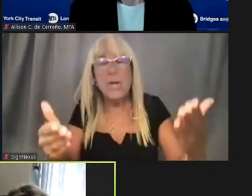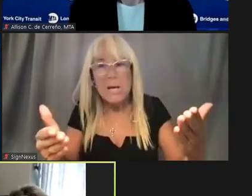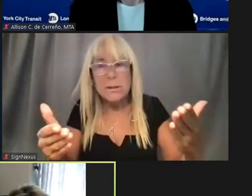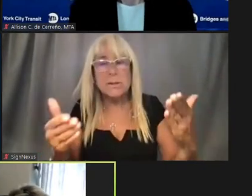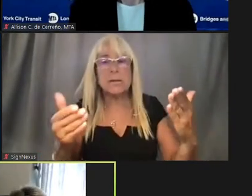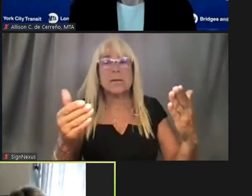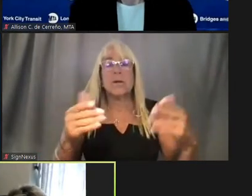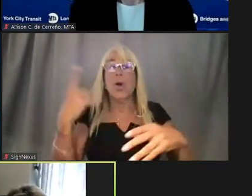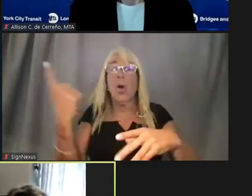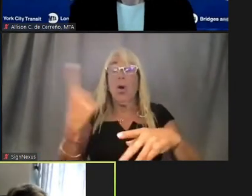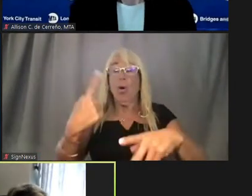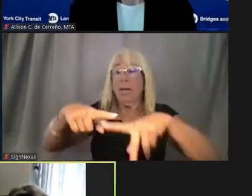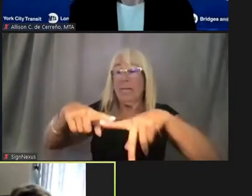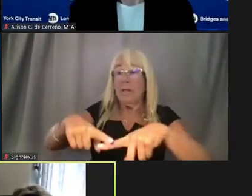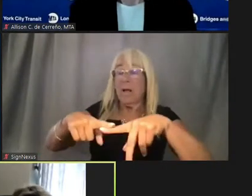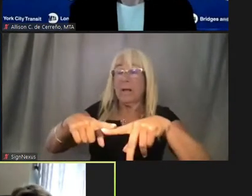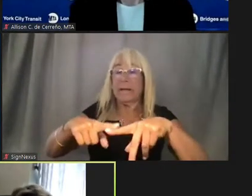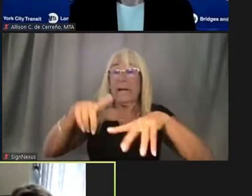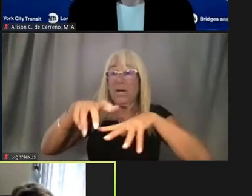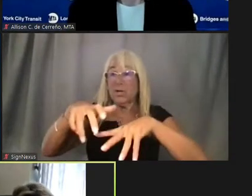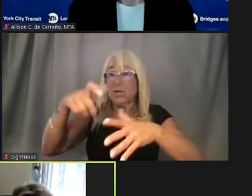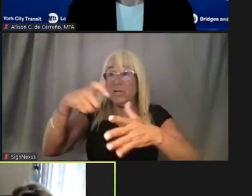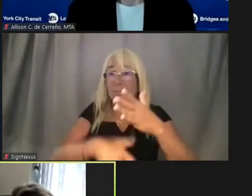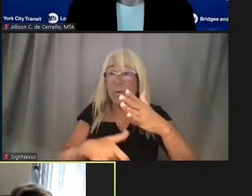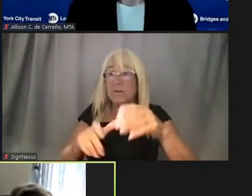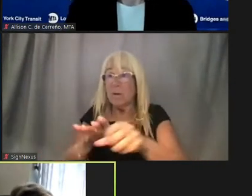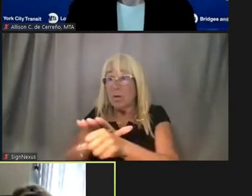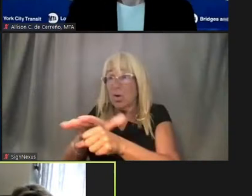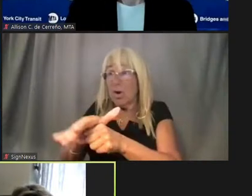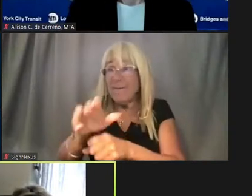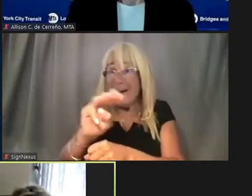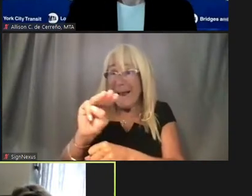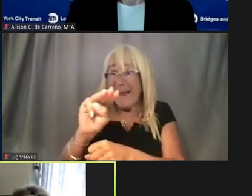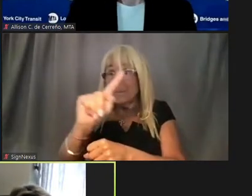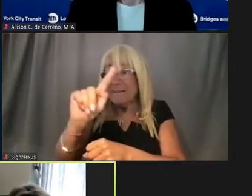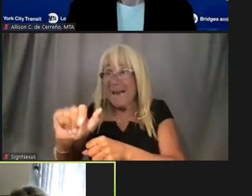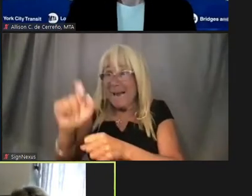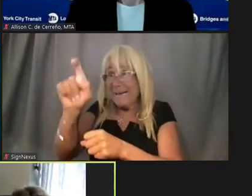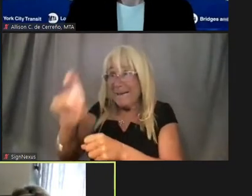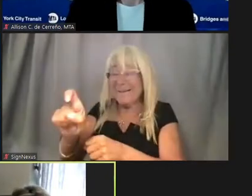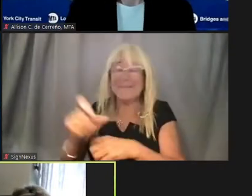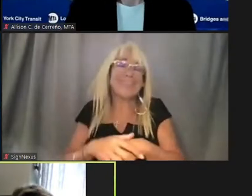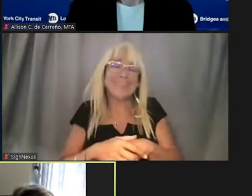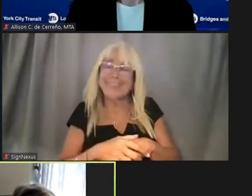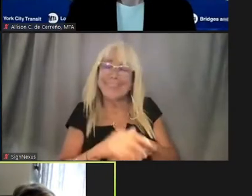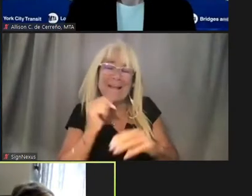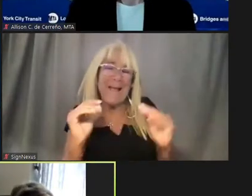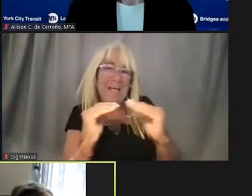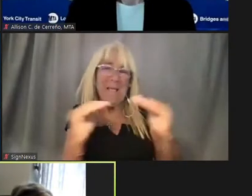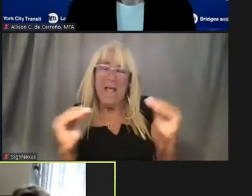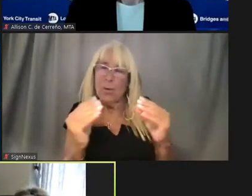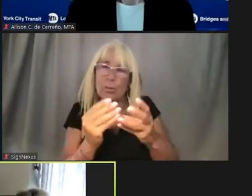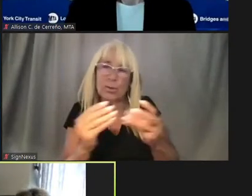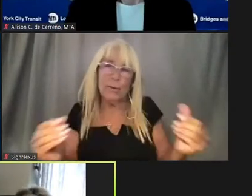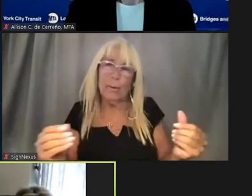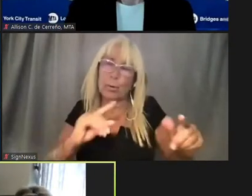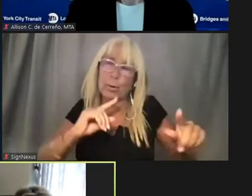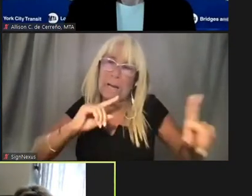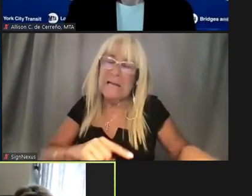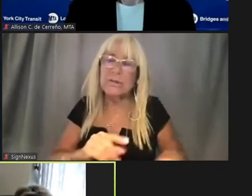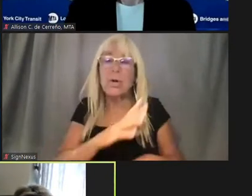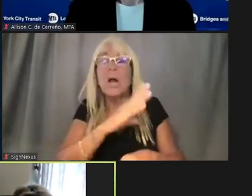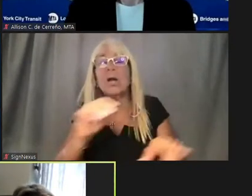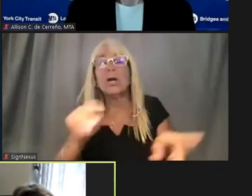relying on congestion pricing to cover the MTA needs may not be the most Equitable solution and an